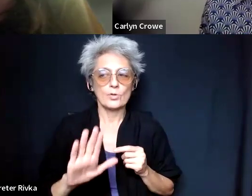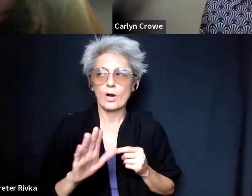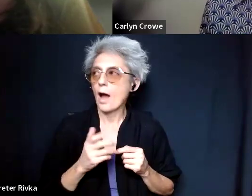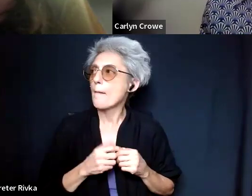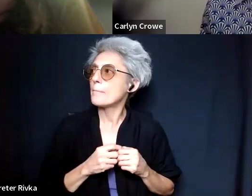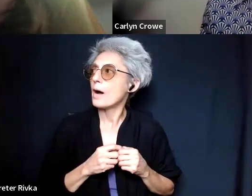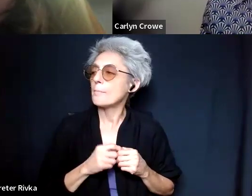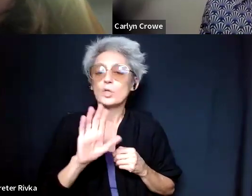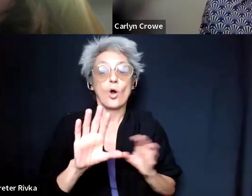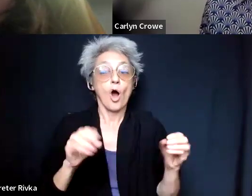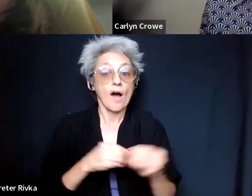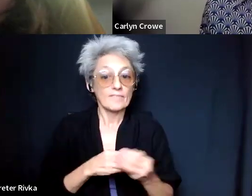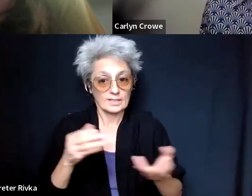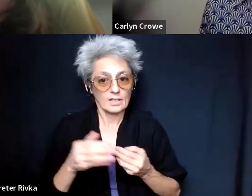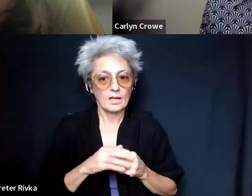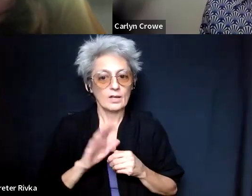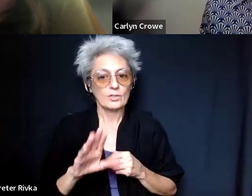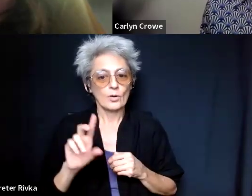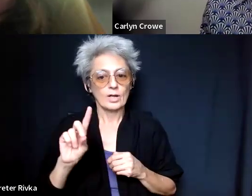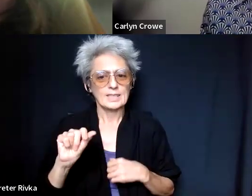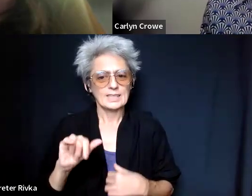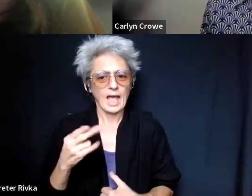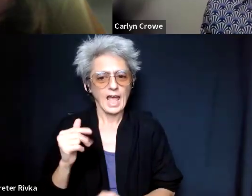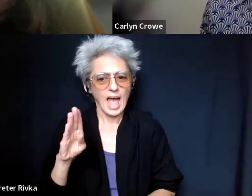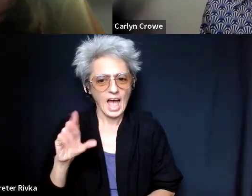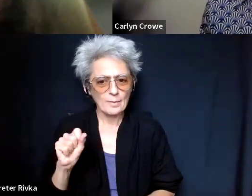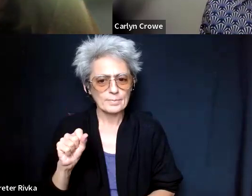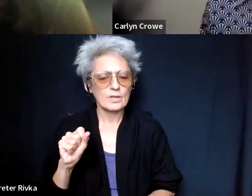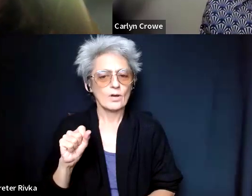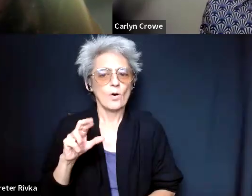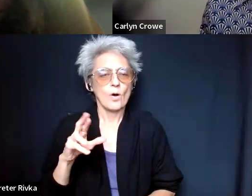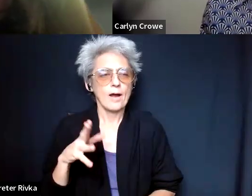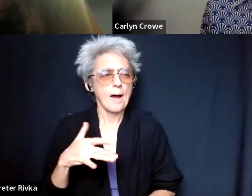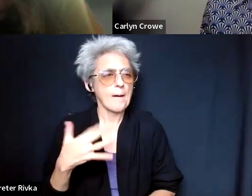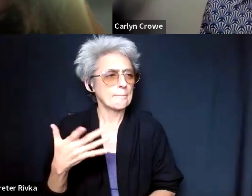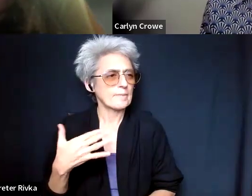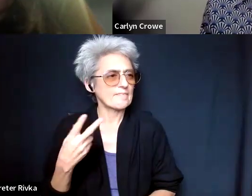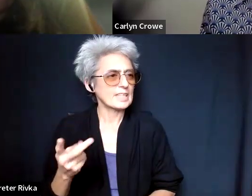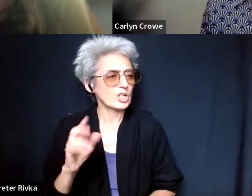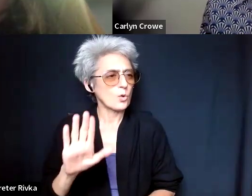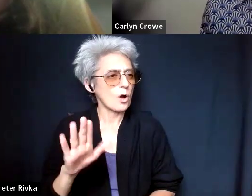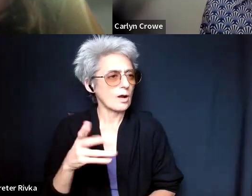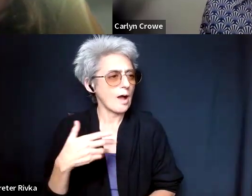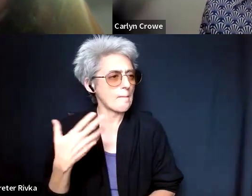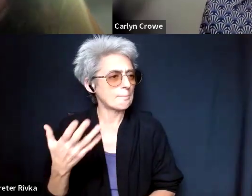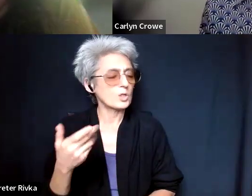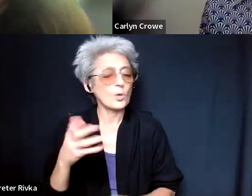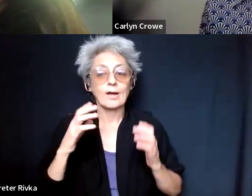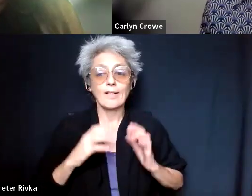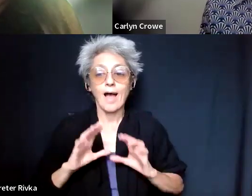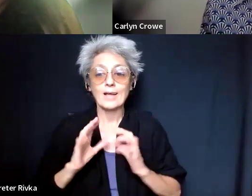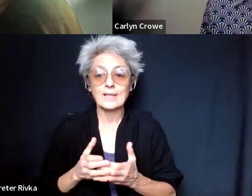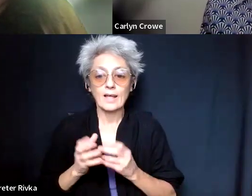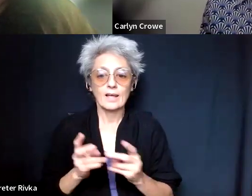offices or your day habs, or visiting with your clientele while they're at